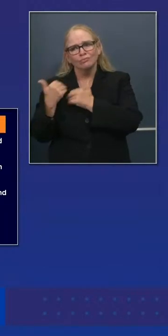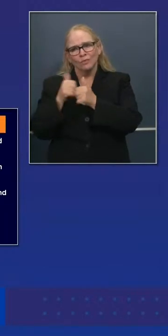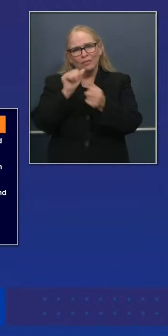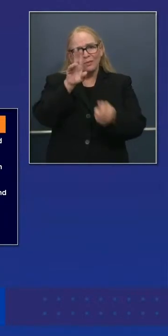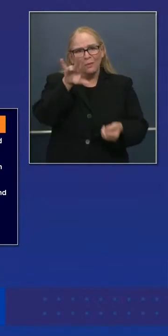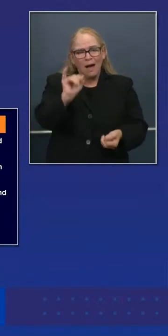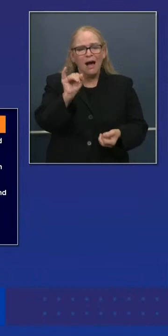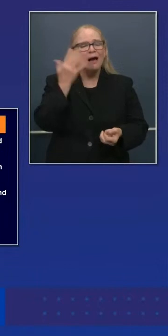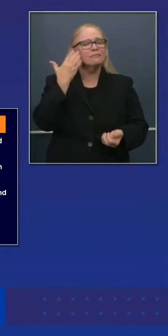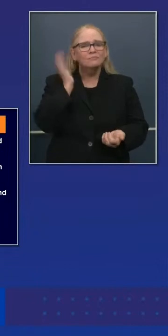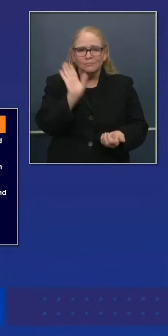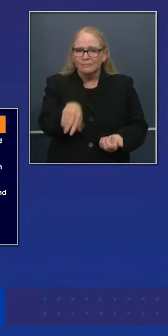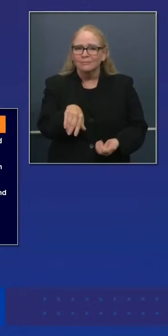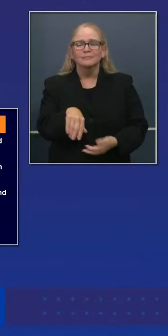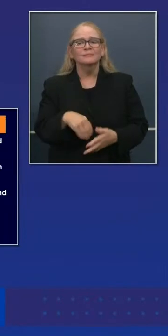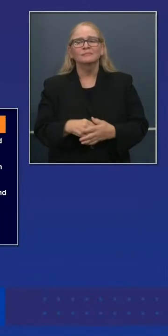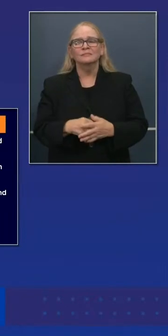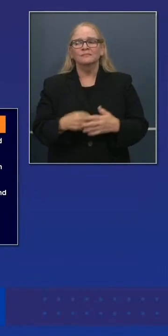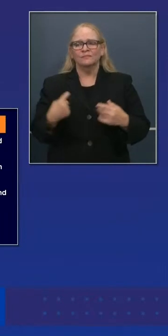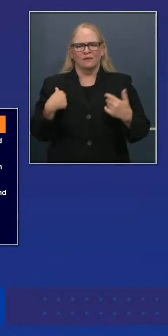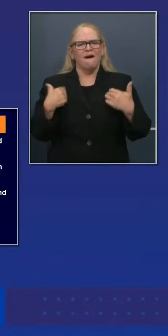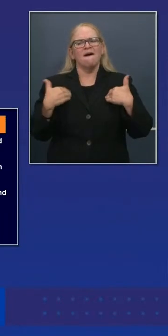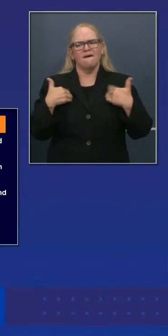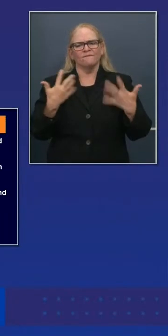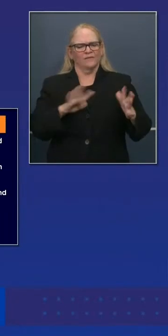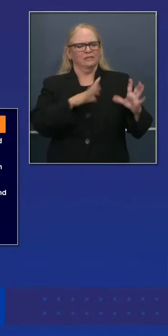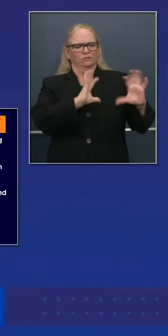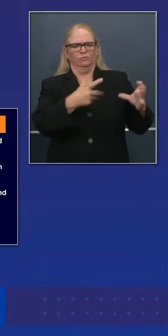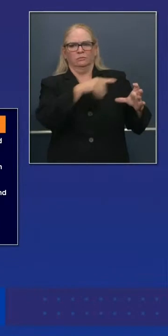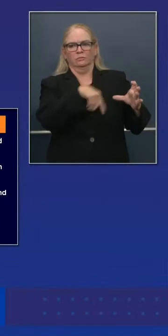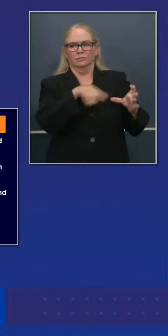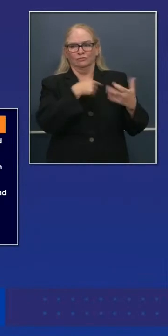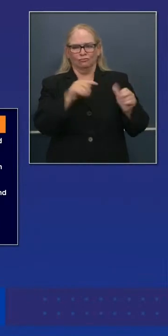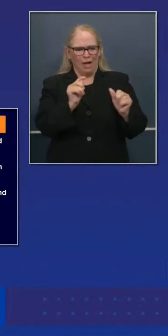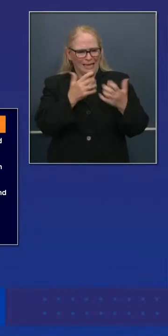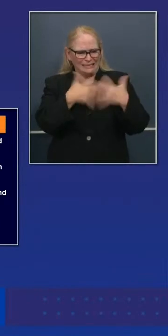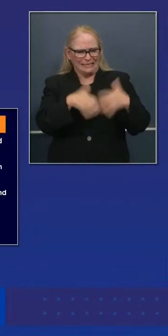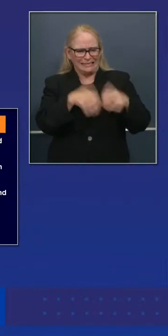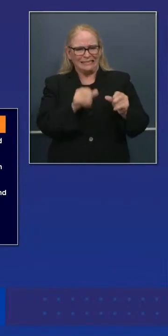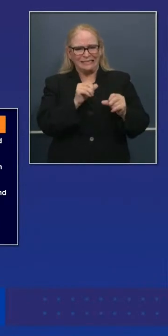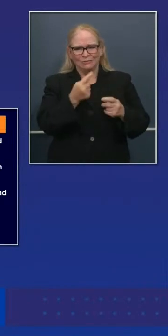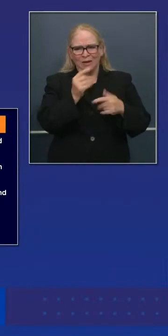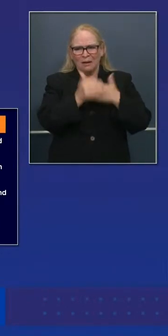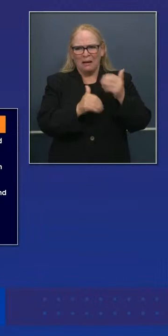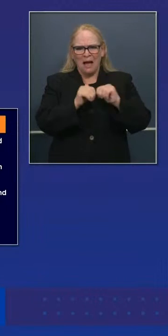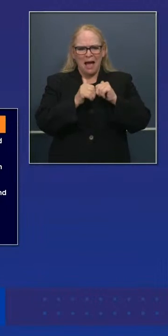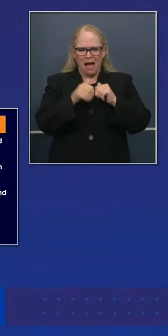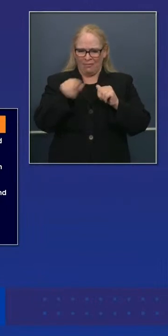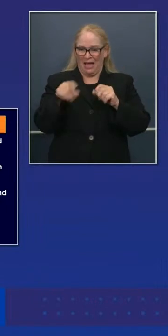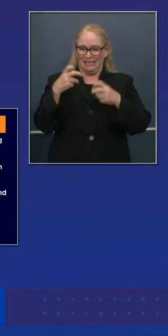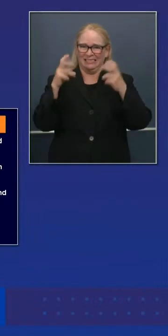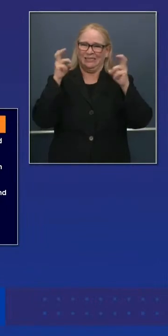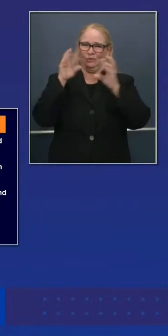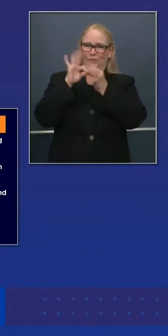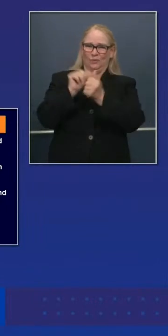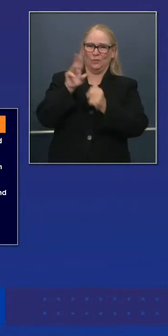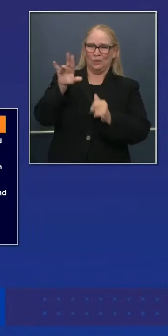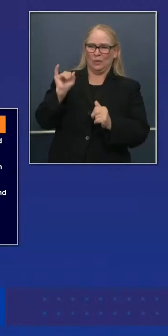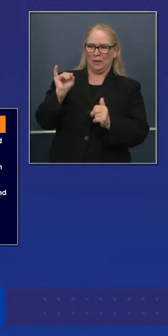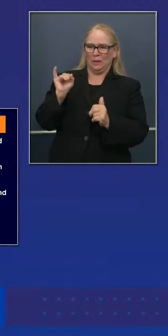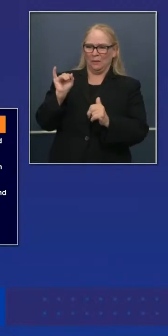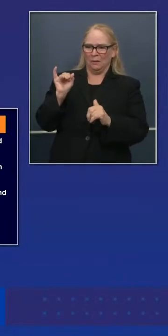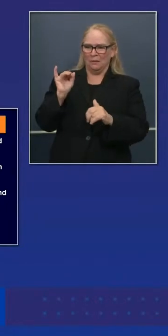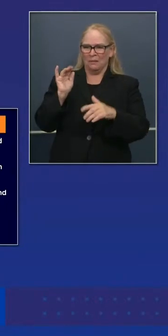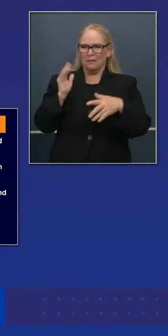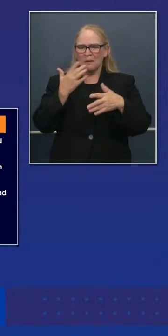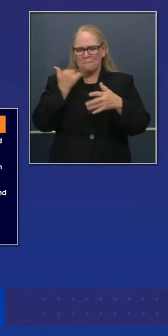team. We have strategies. We have an approach to address this issue, medium and long term. But the